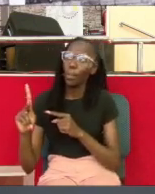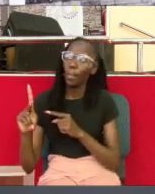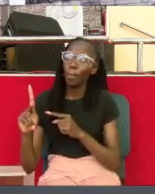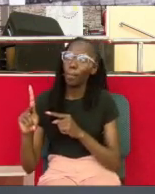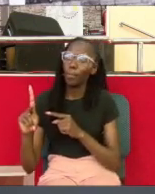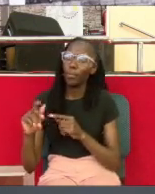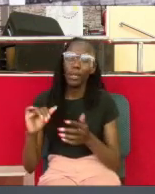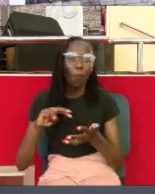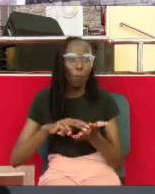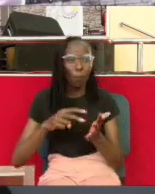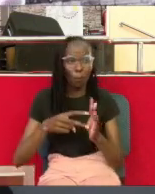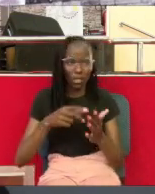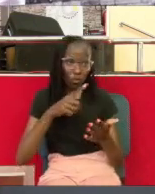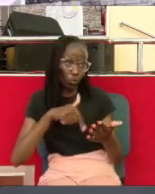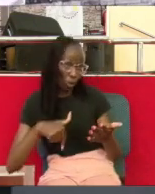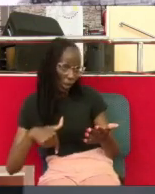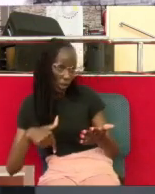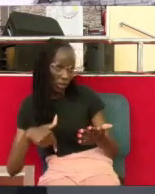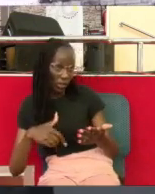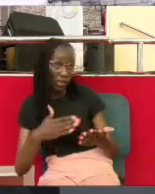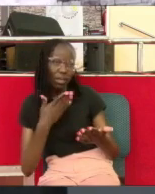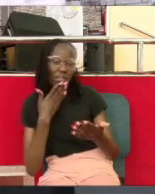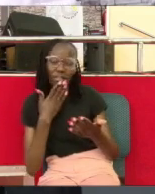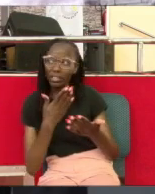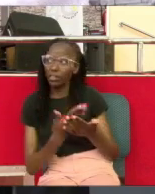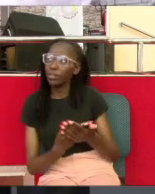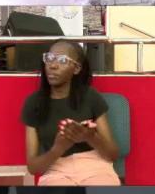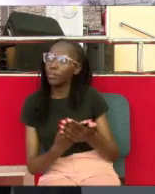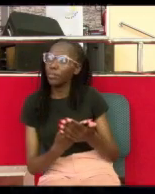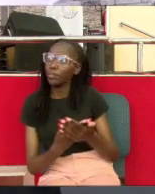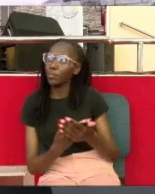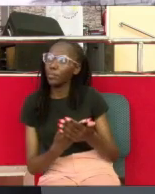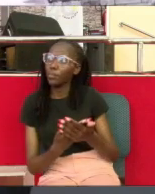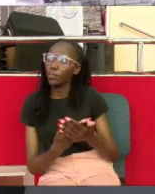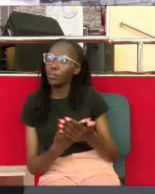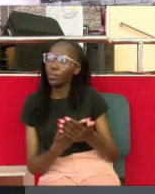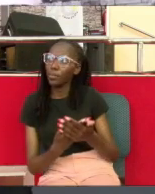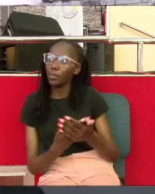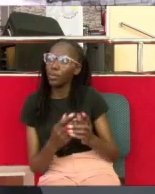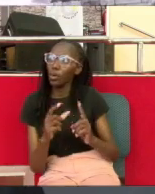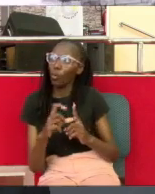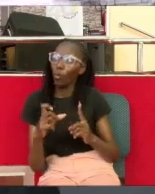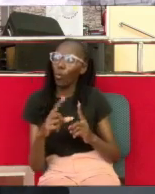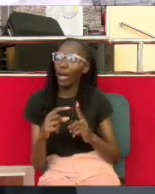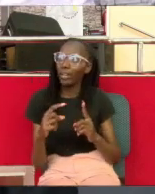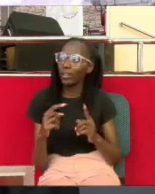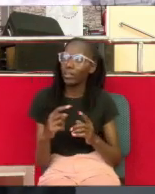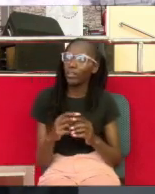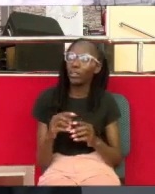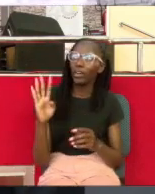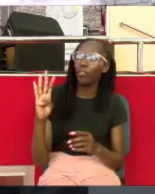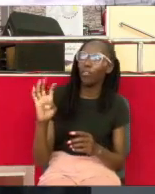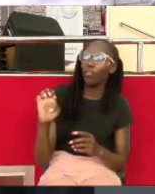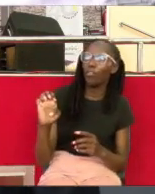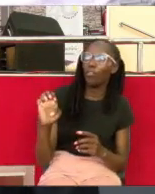That means to be thankful. And this word is a verb.